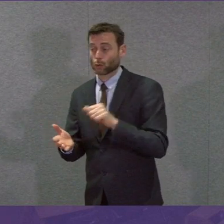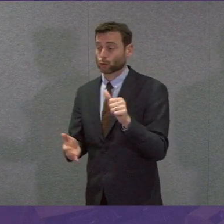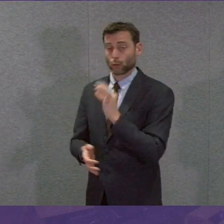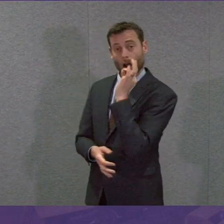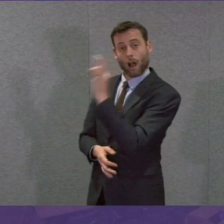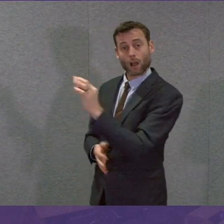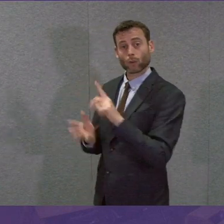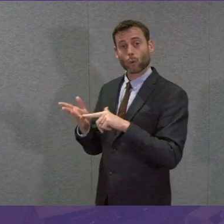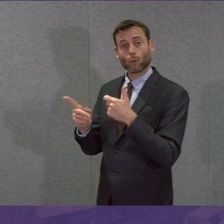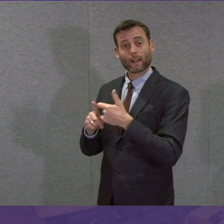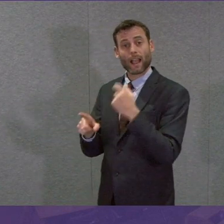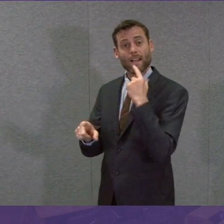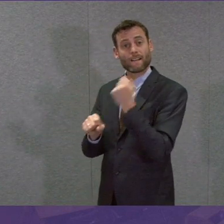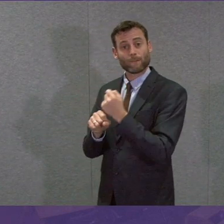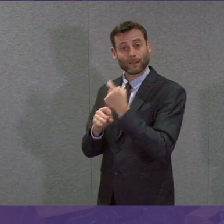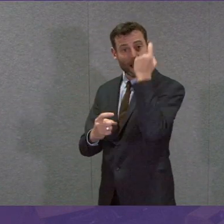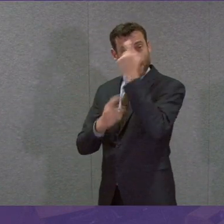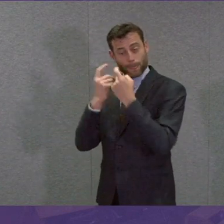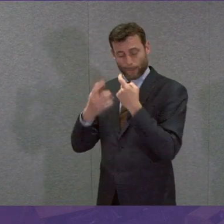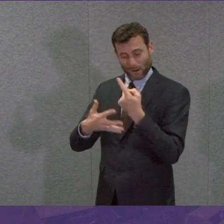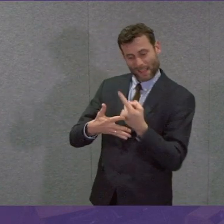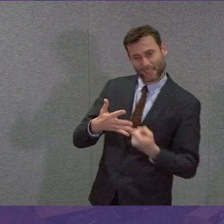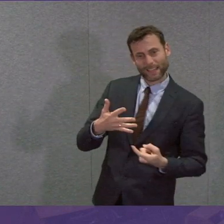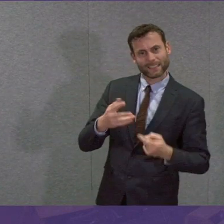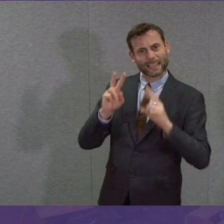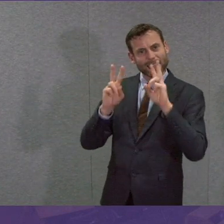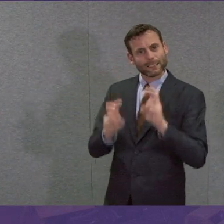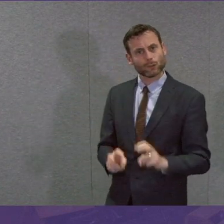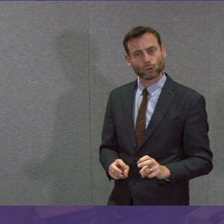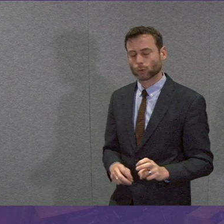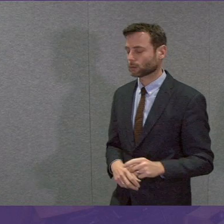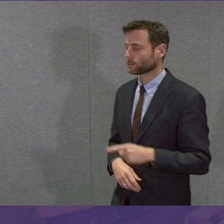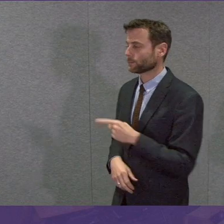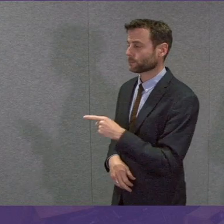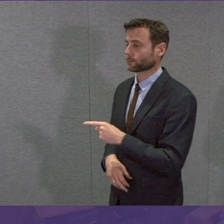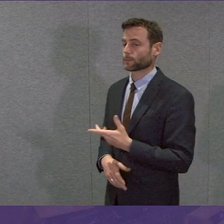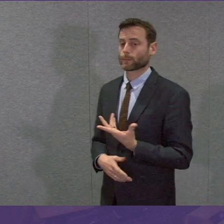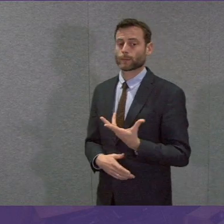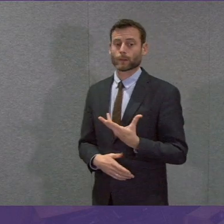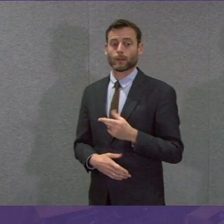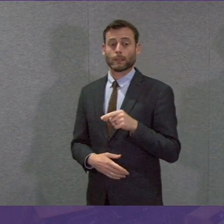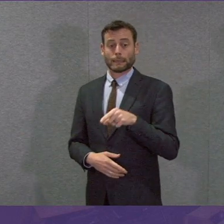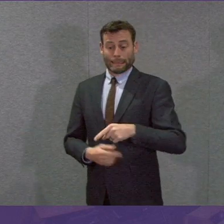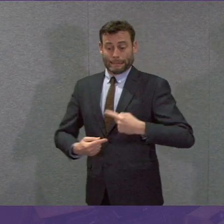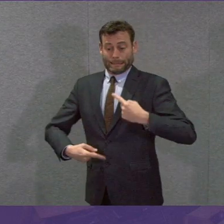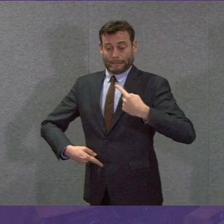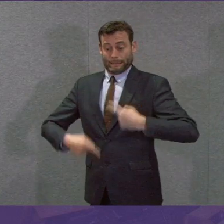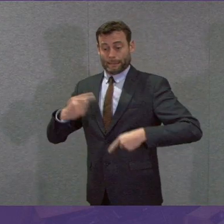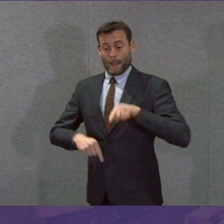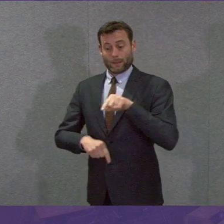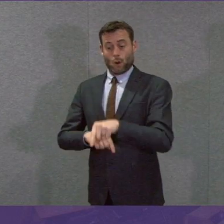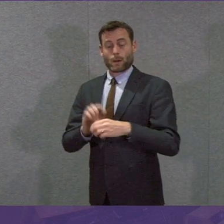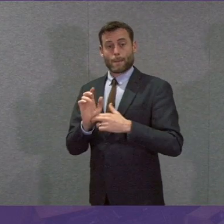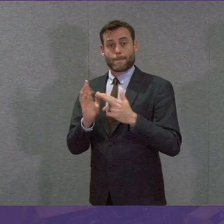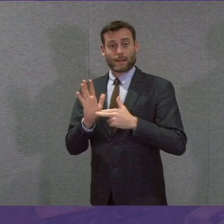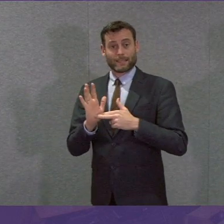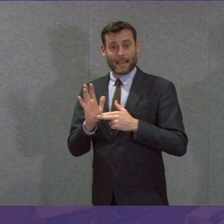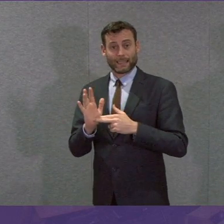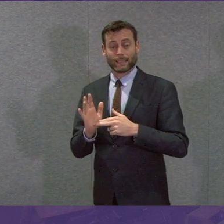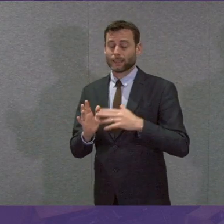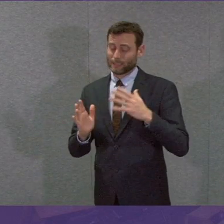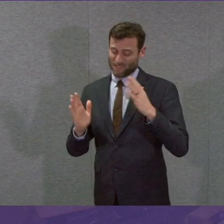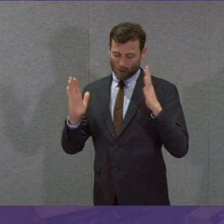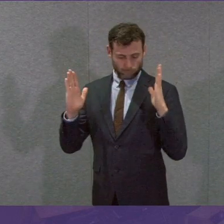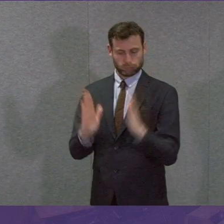consider them? I certainly think that despite the shortness of notice, the debate at Westminster on Monday needs to be very comprehensive.